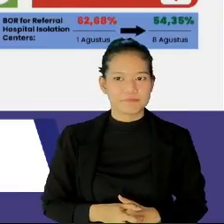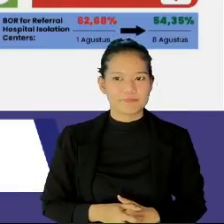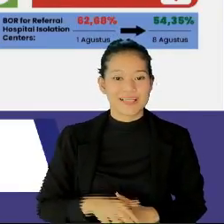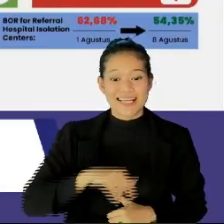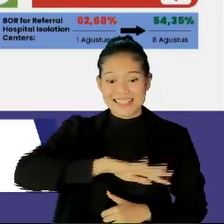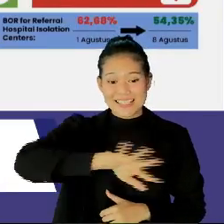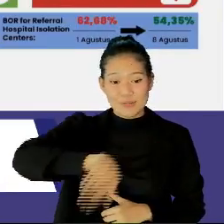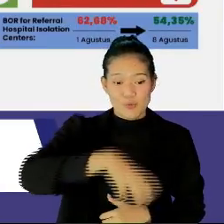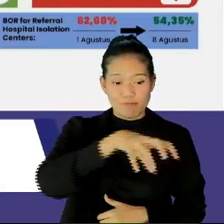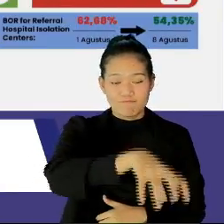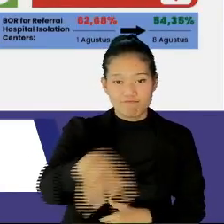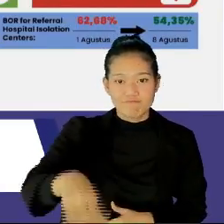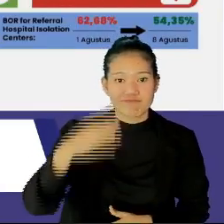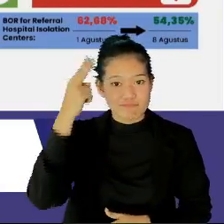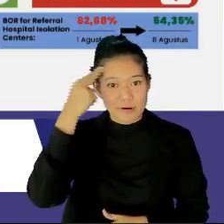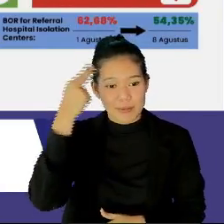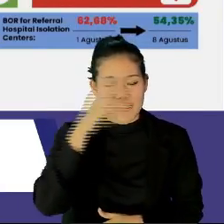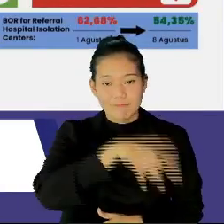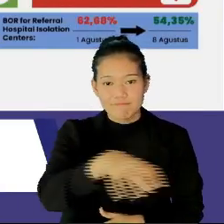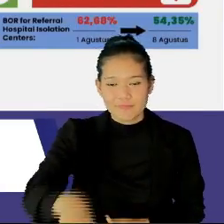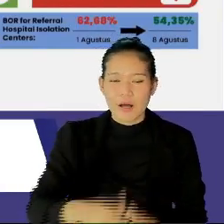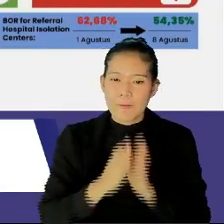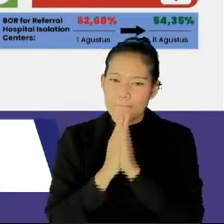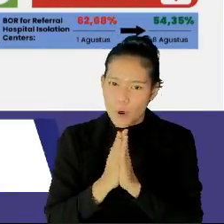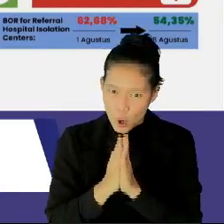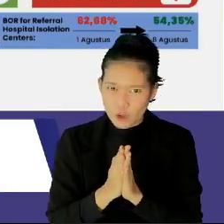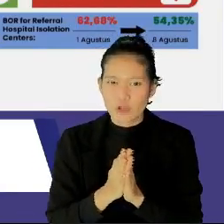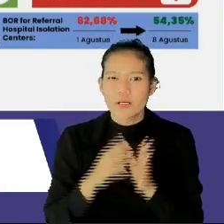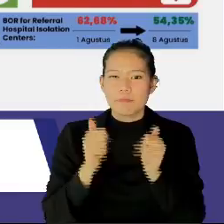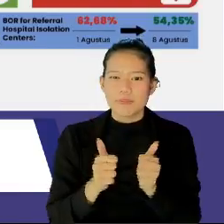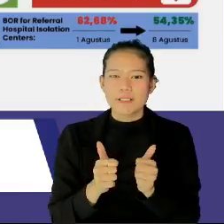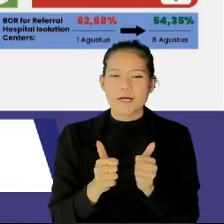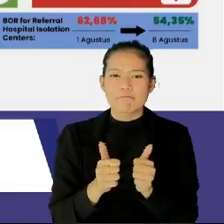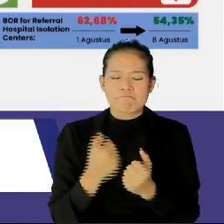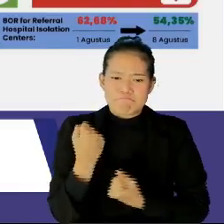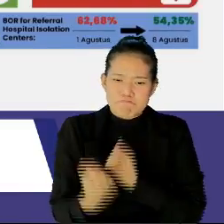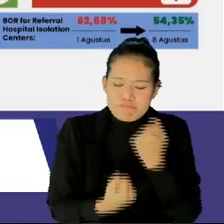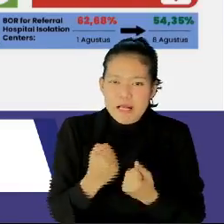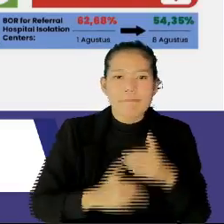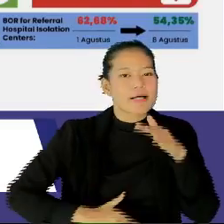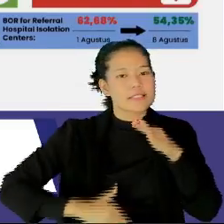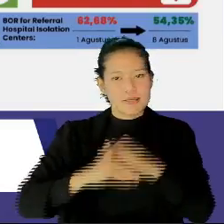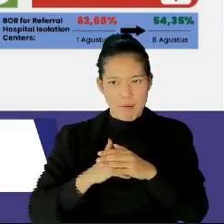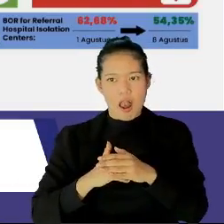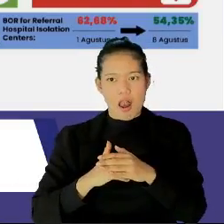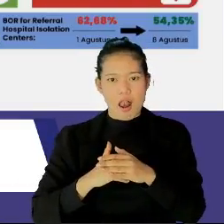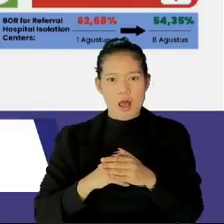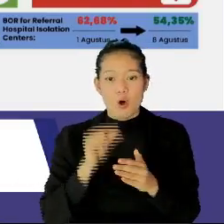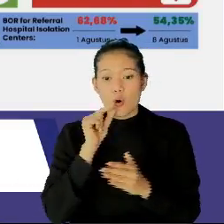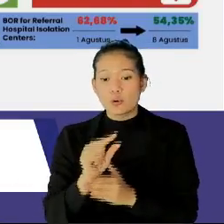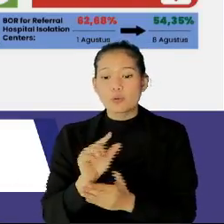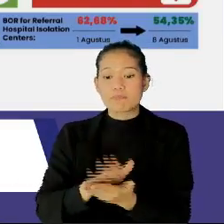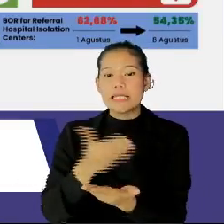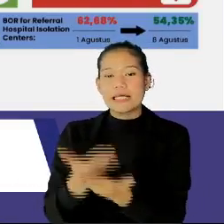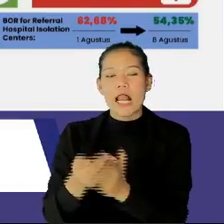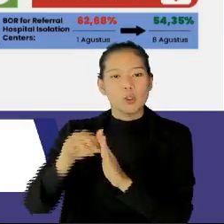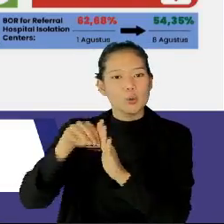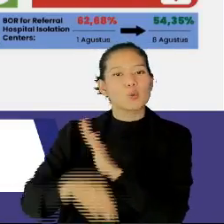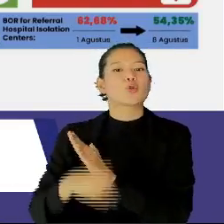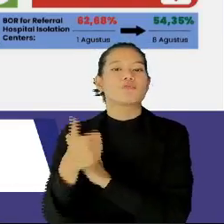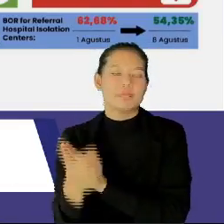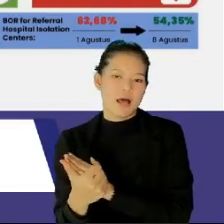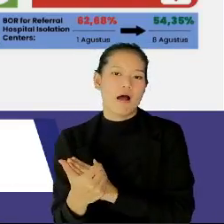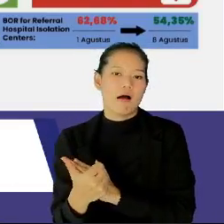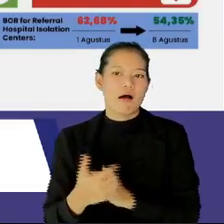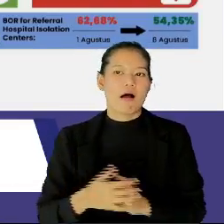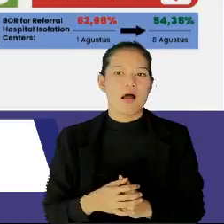All regional governments are requested to seriously give their best effort in reducing this death rate by